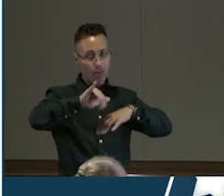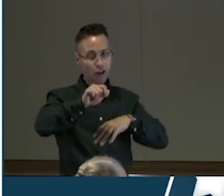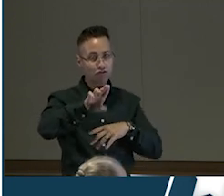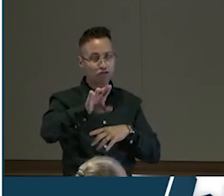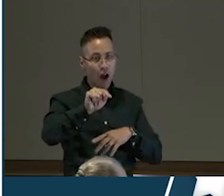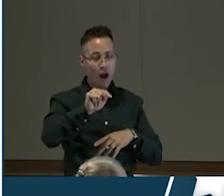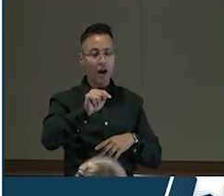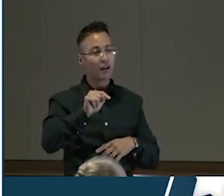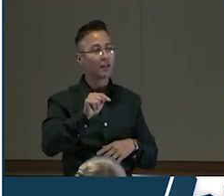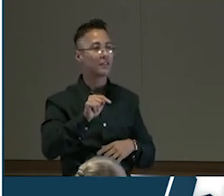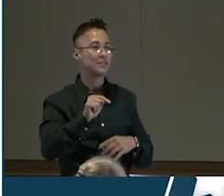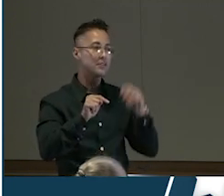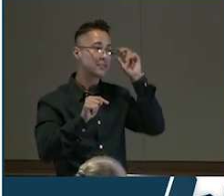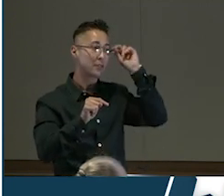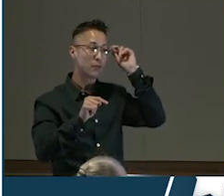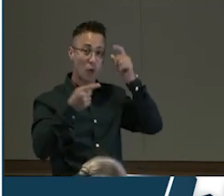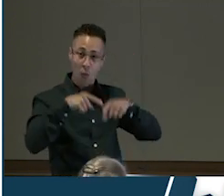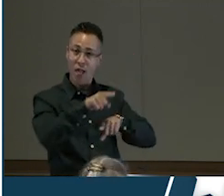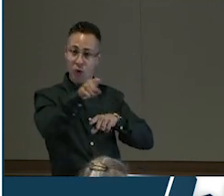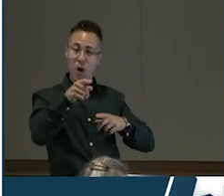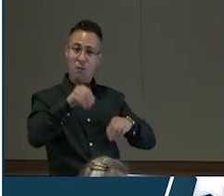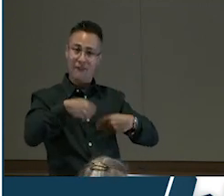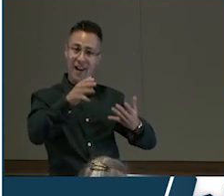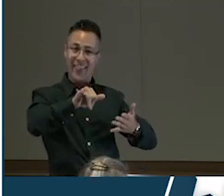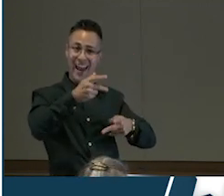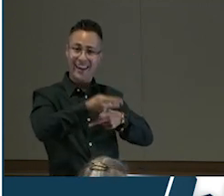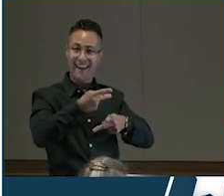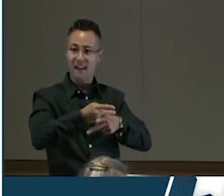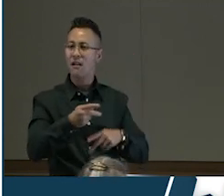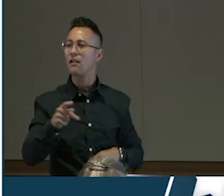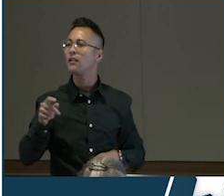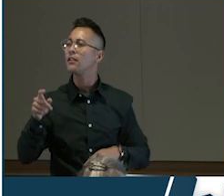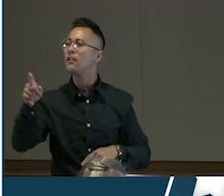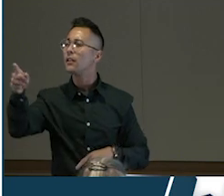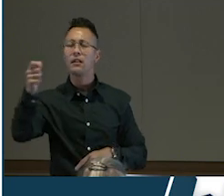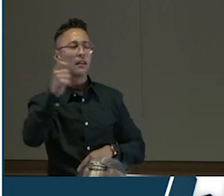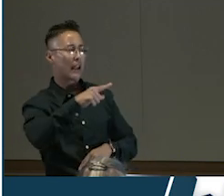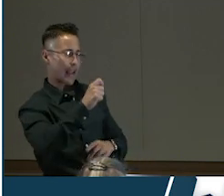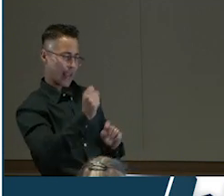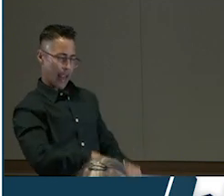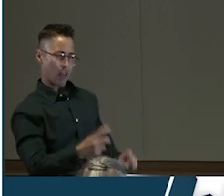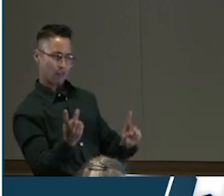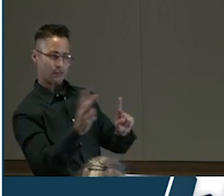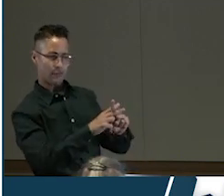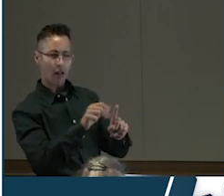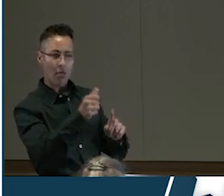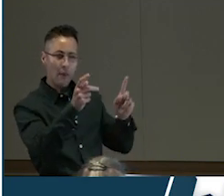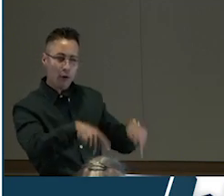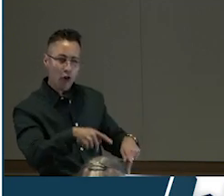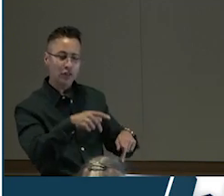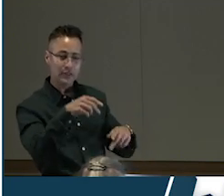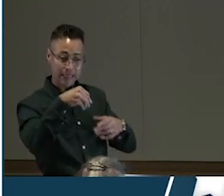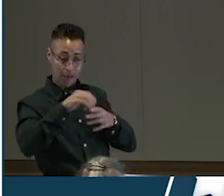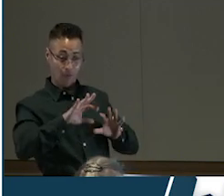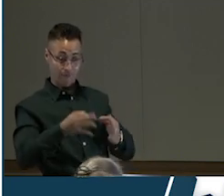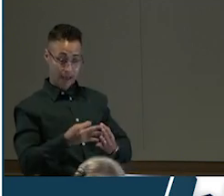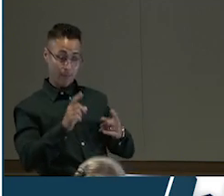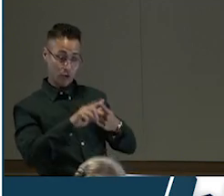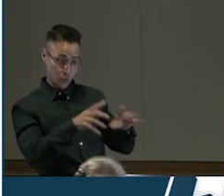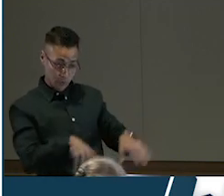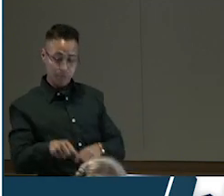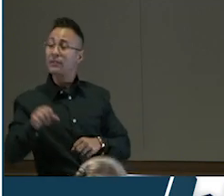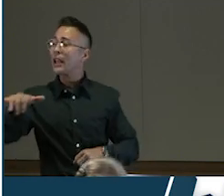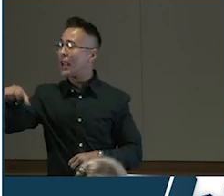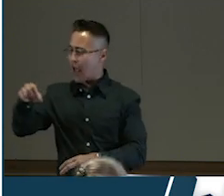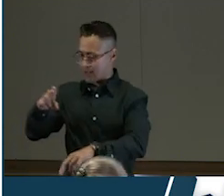are providing all that care. So that's an additional cost. Question? Can you designate somebody else in the family? Of course. Those are going to be called